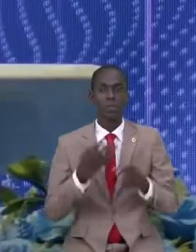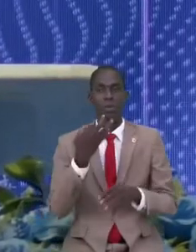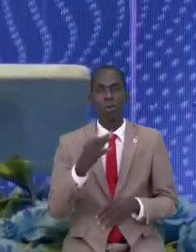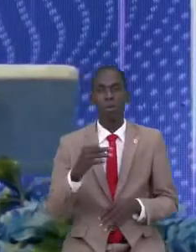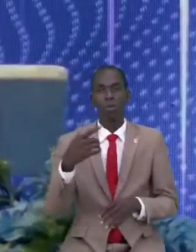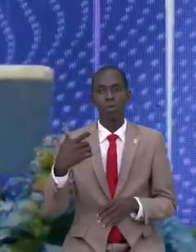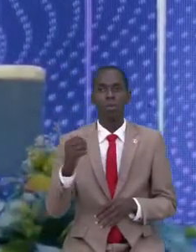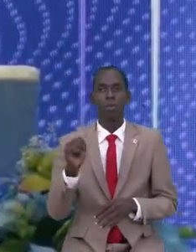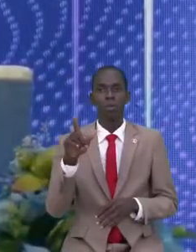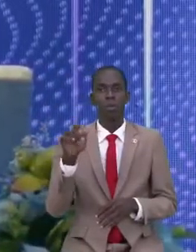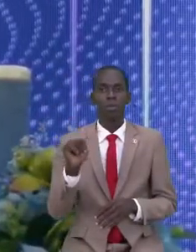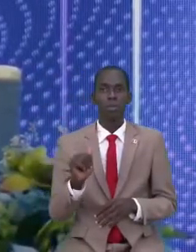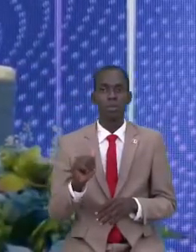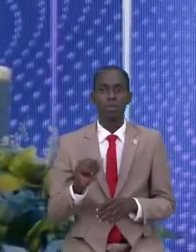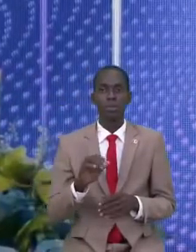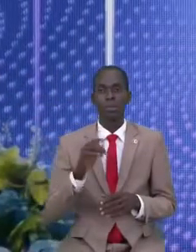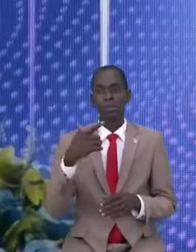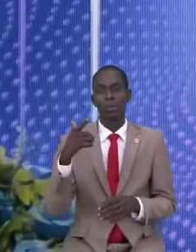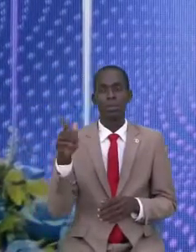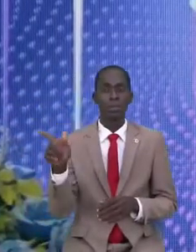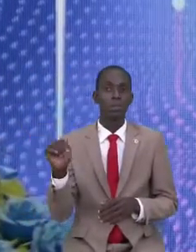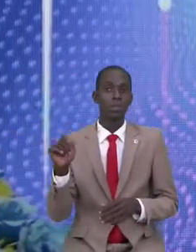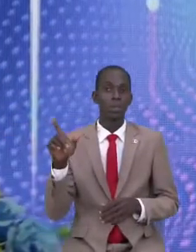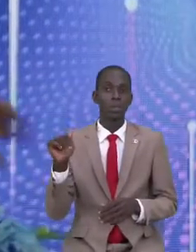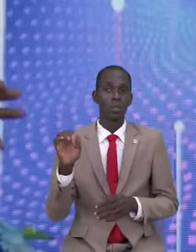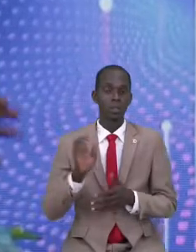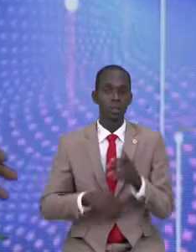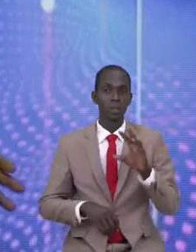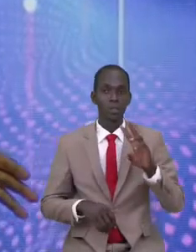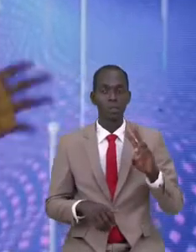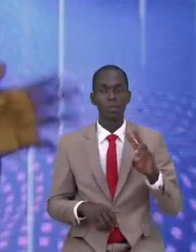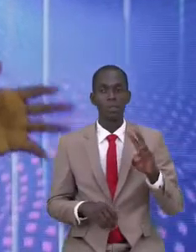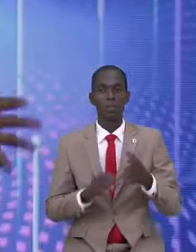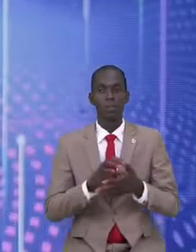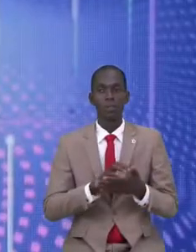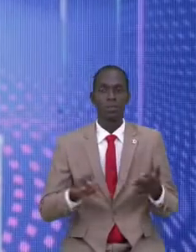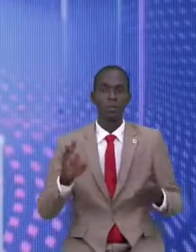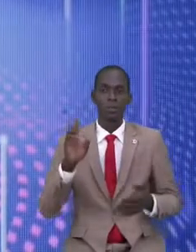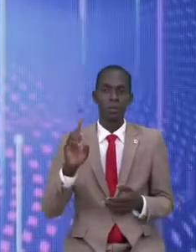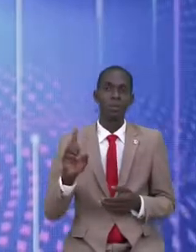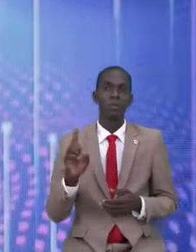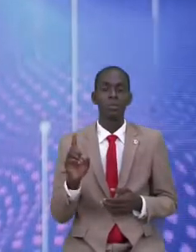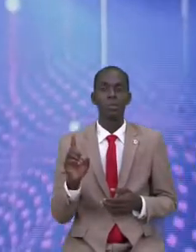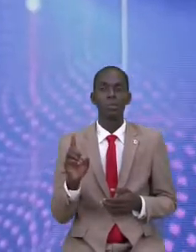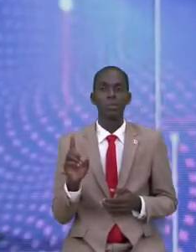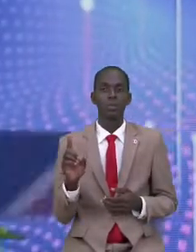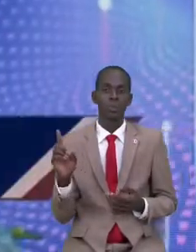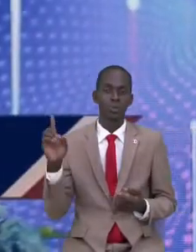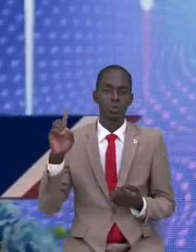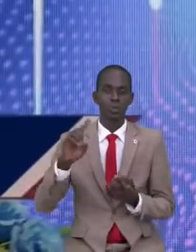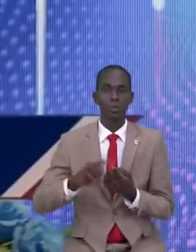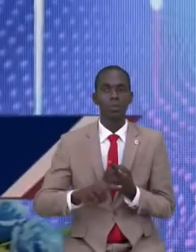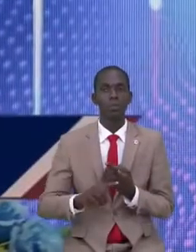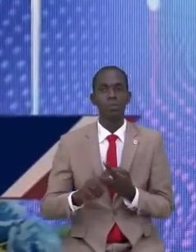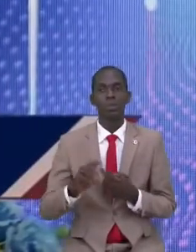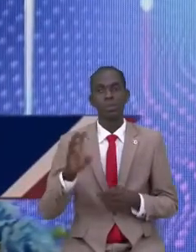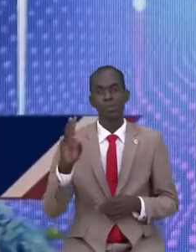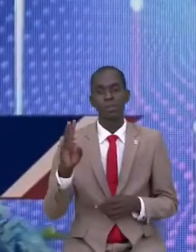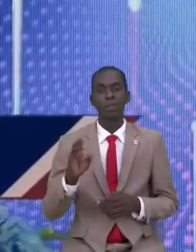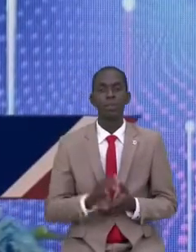Galatians. Galatians chapter 6. We're studying from verse 1 all through to verse